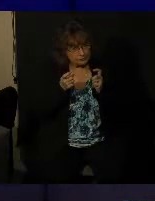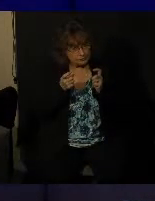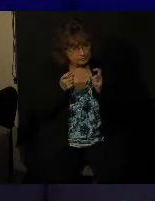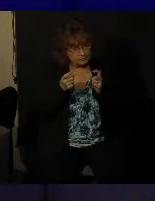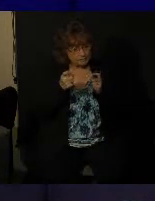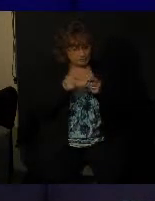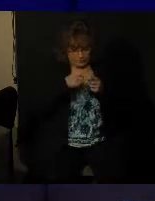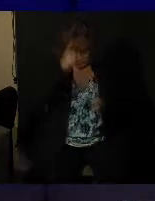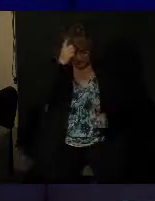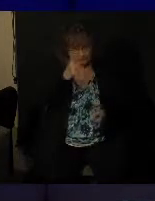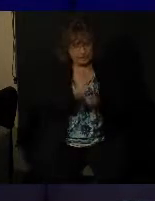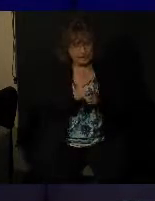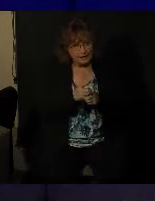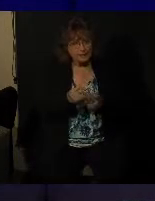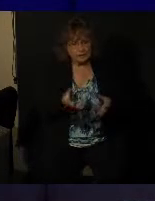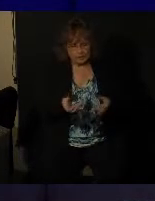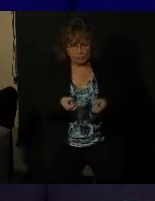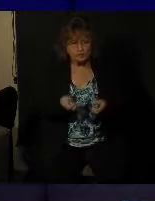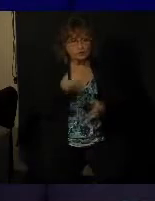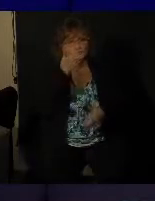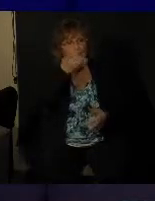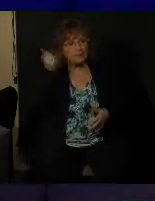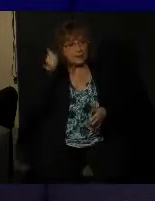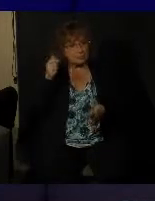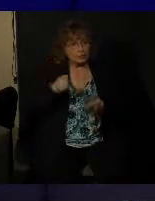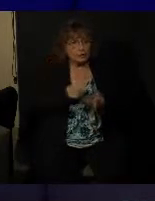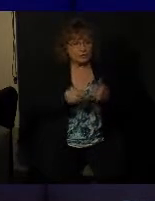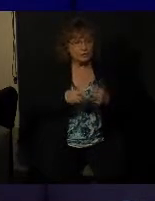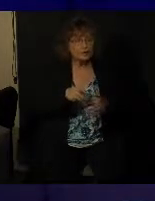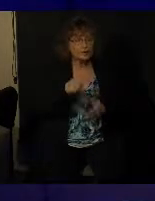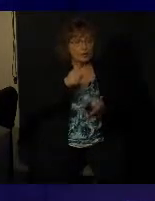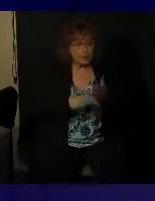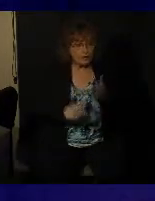done, and I wanted to do what I was supposed to be doing. And